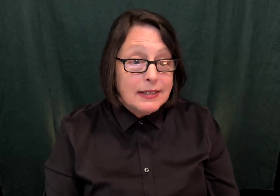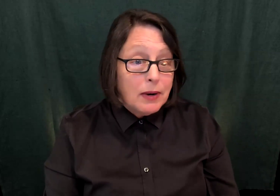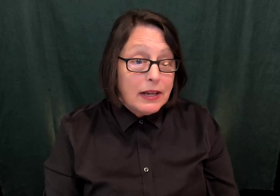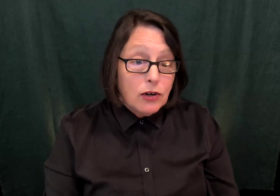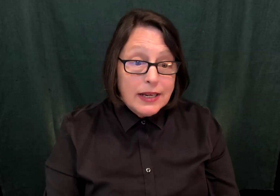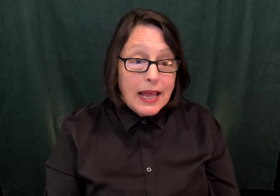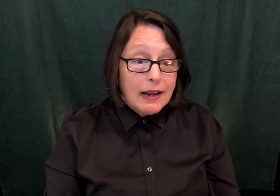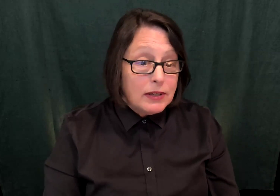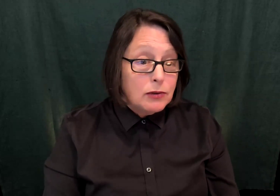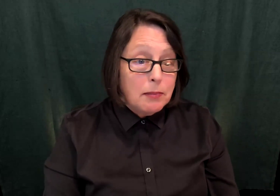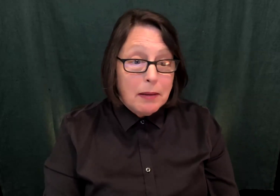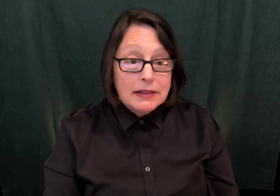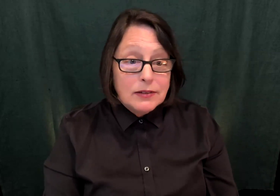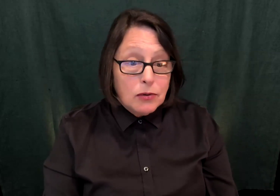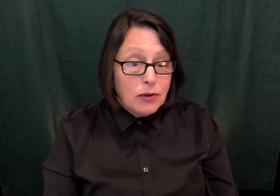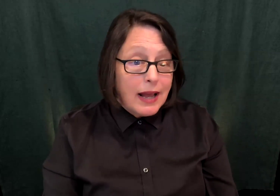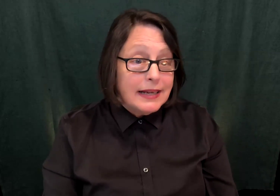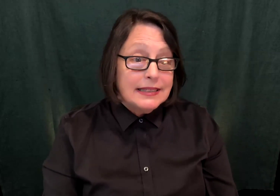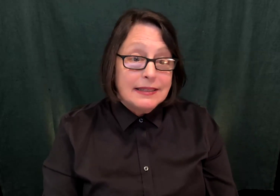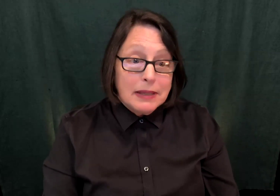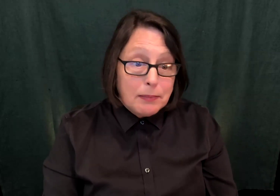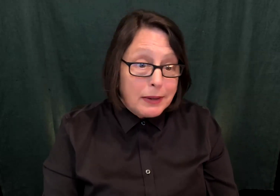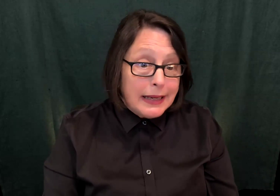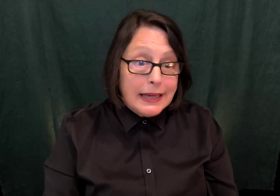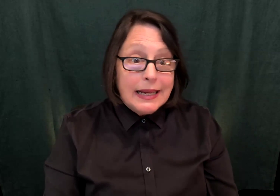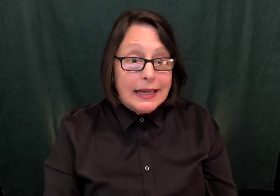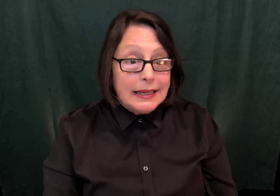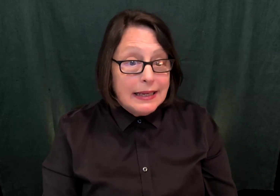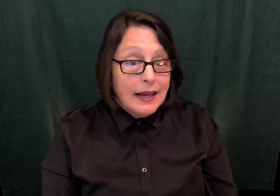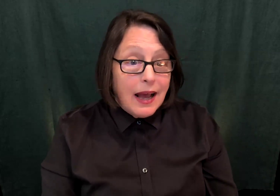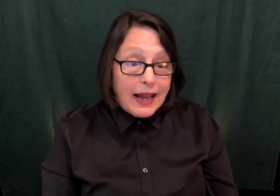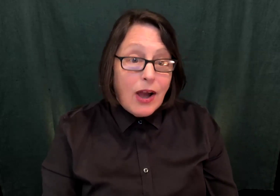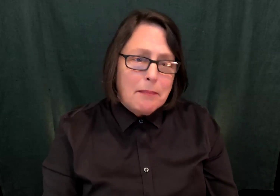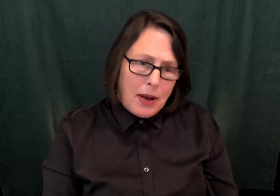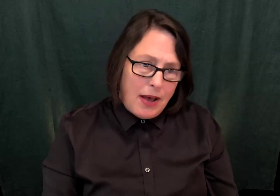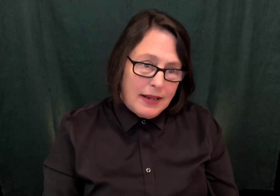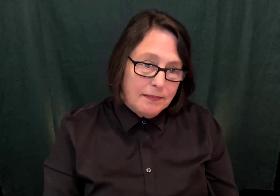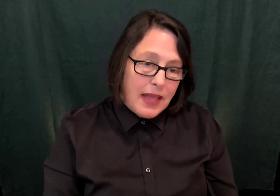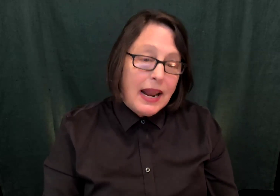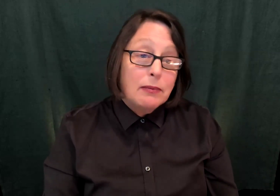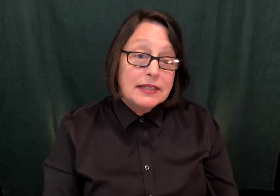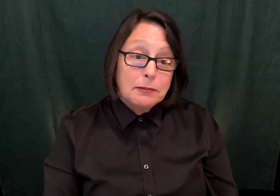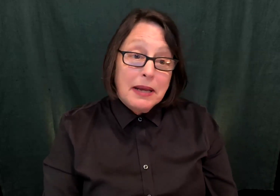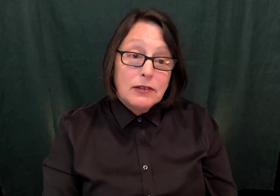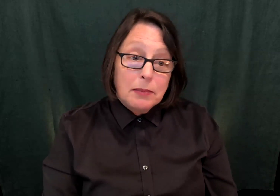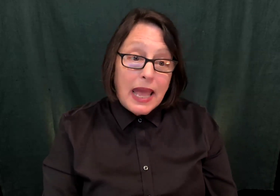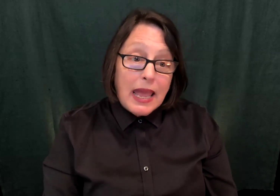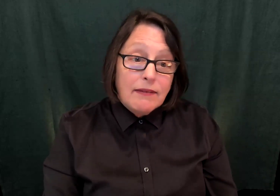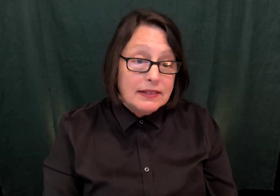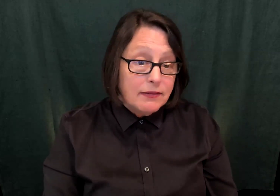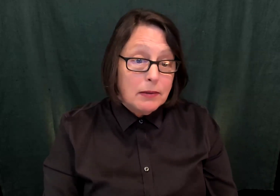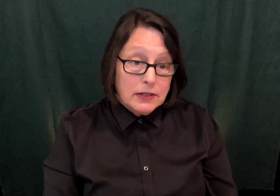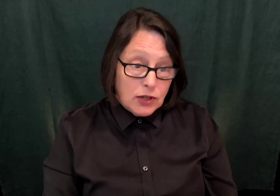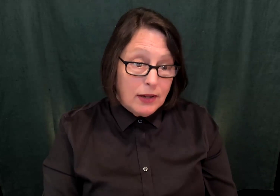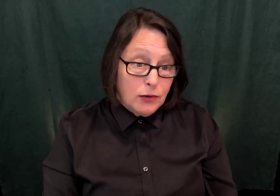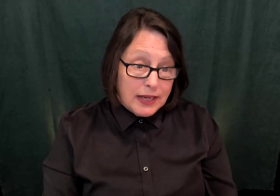I just did what I could, and I went to a public school. I did some lip reading, and I got by. And I was expected to behave